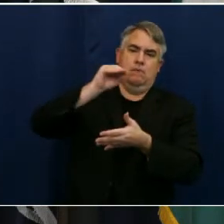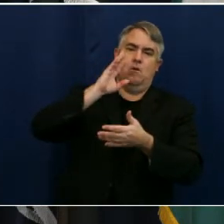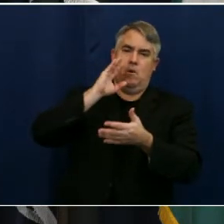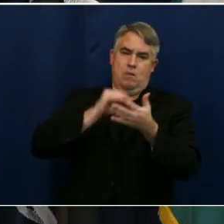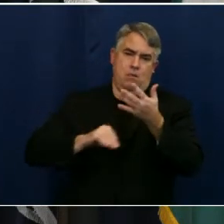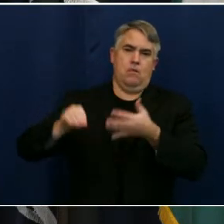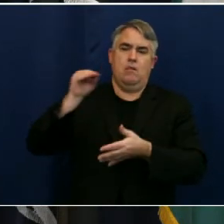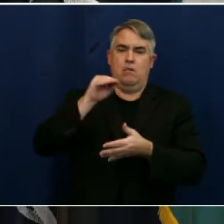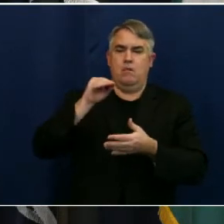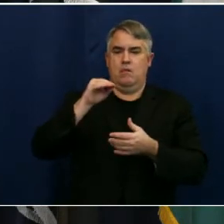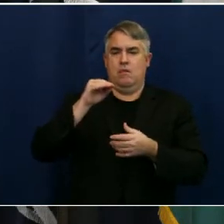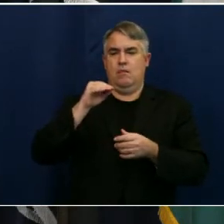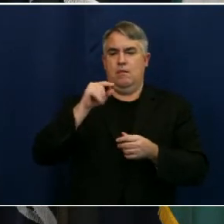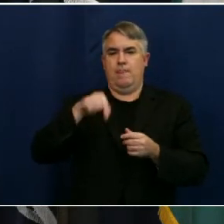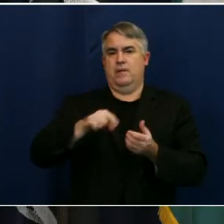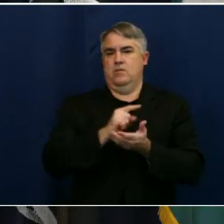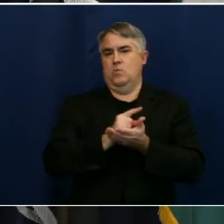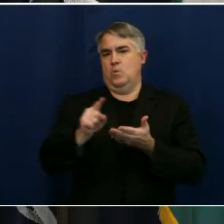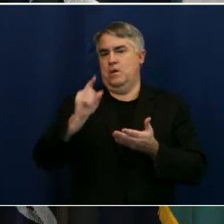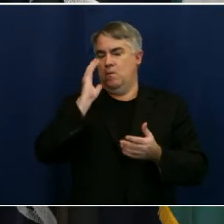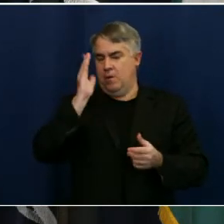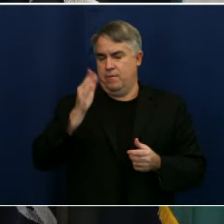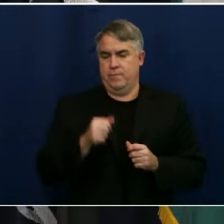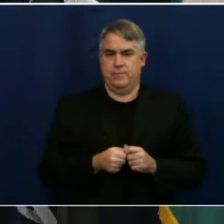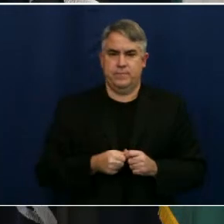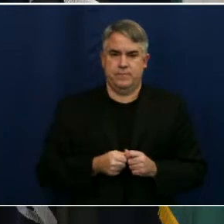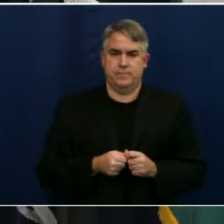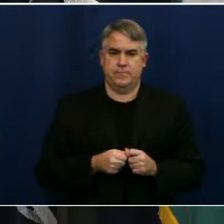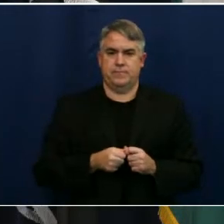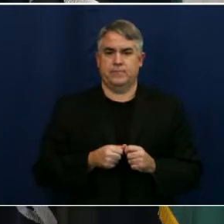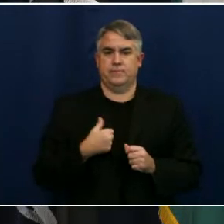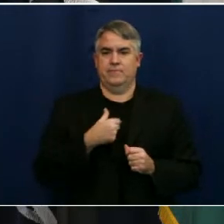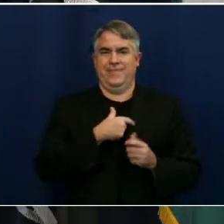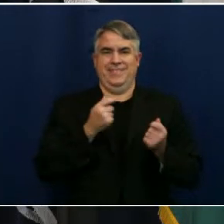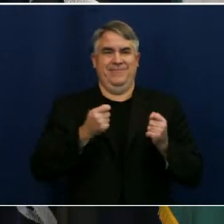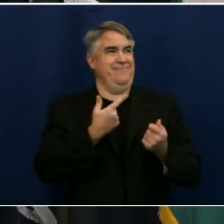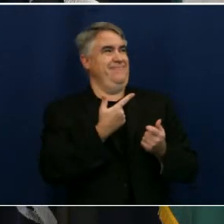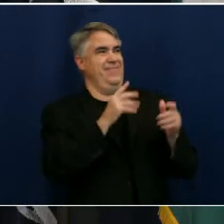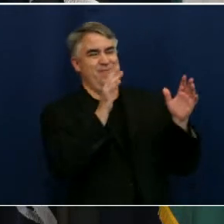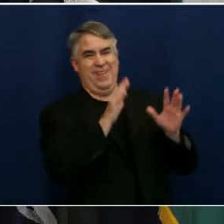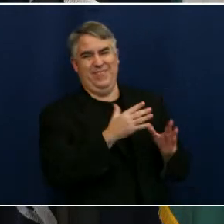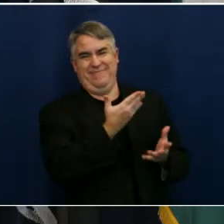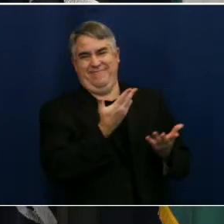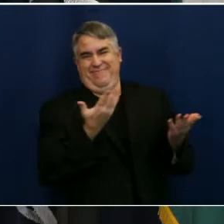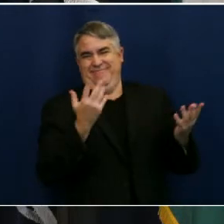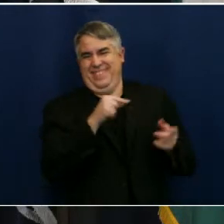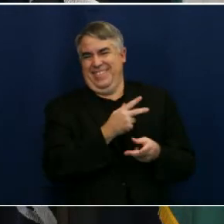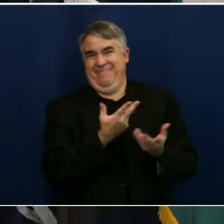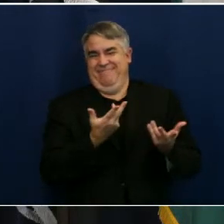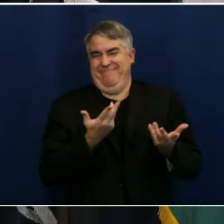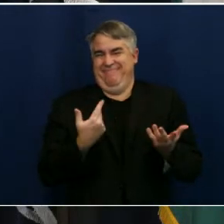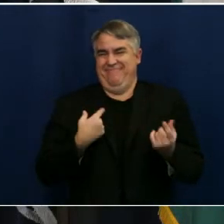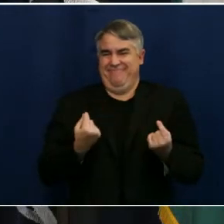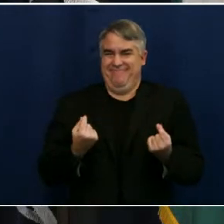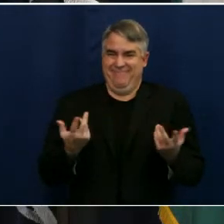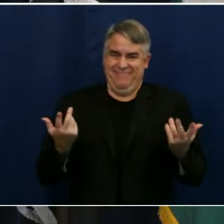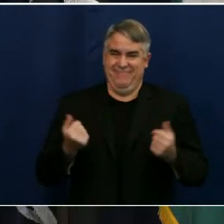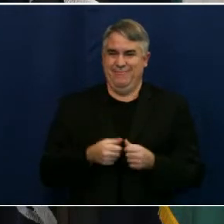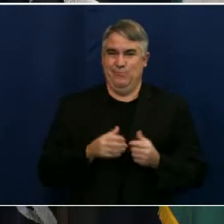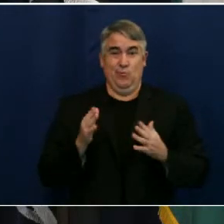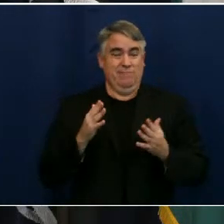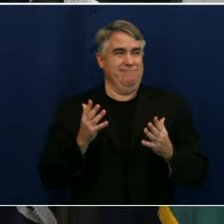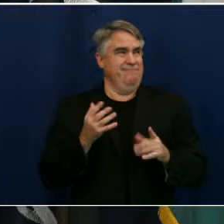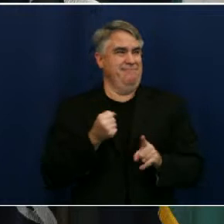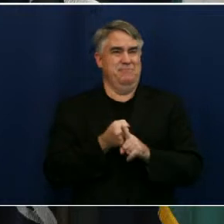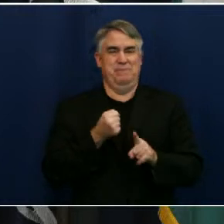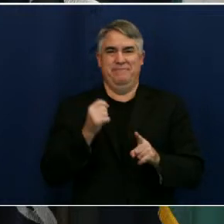in. So we don't control the weather, but obviously we think a mix of both type of settings is helpful and